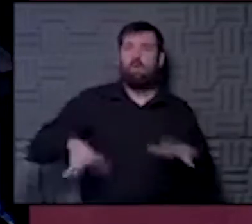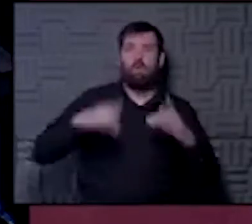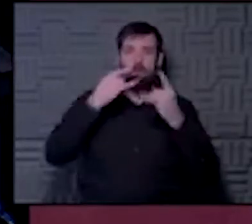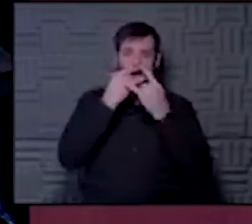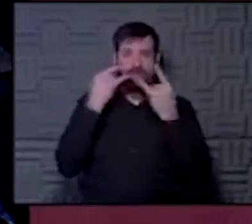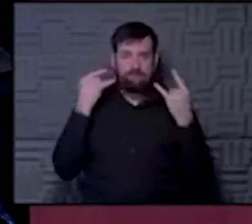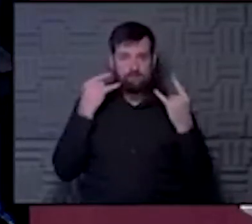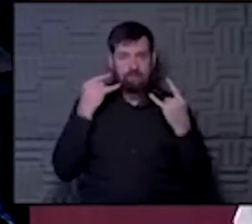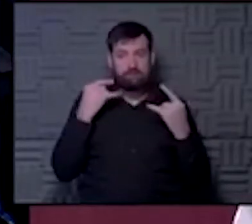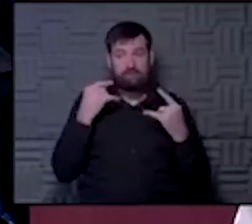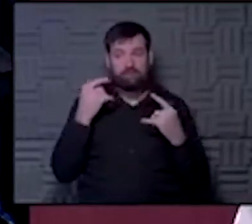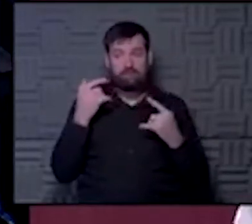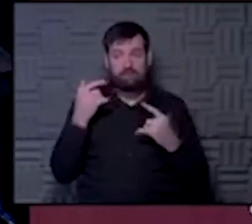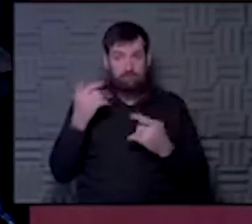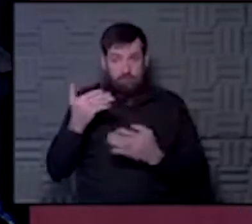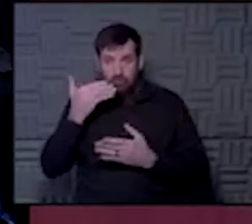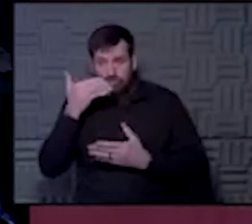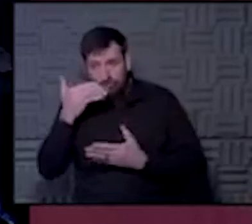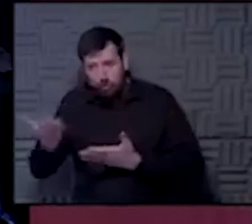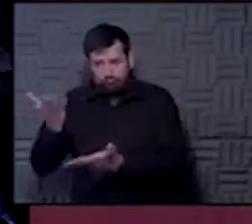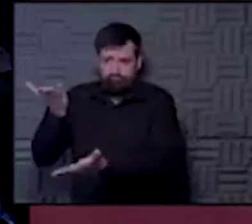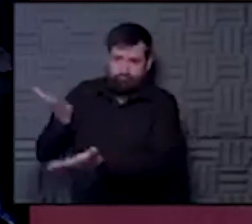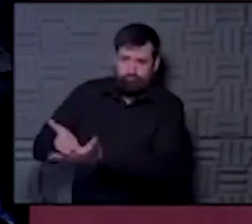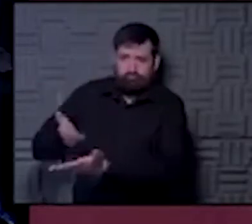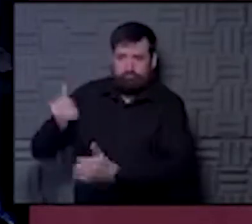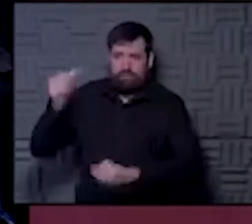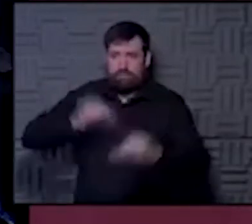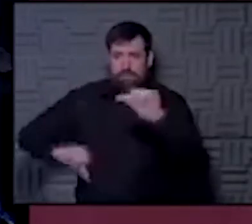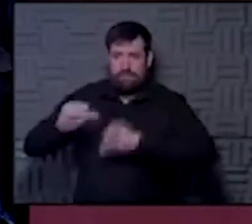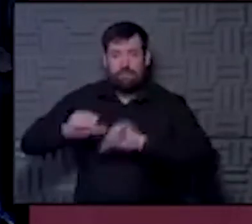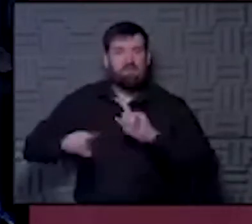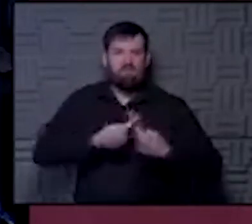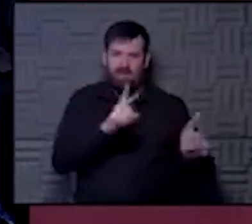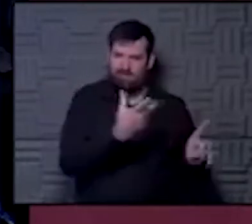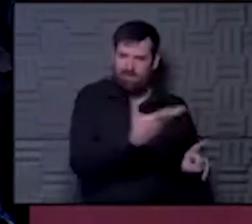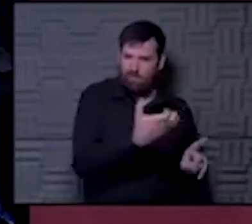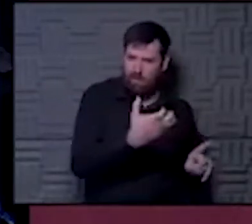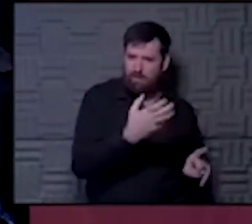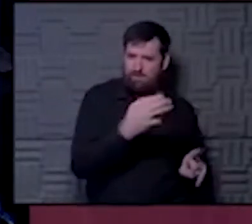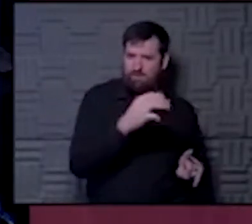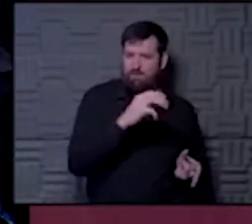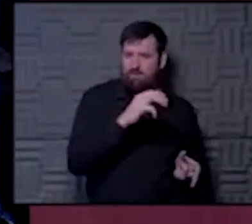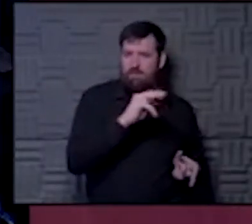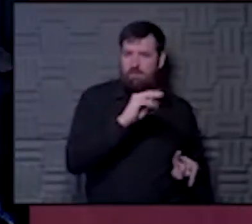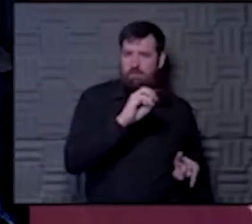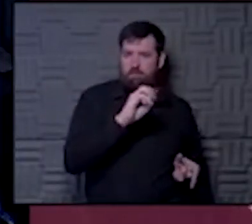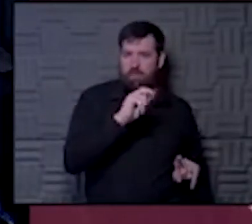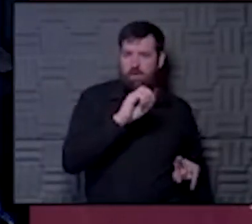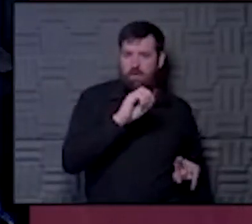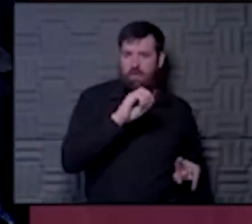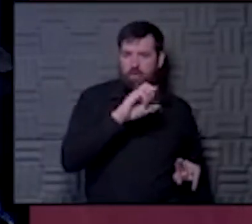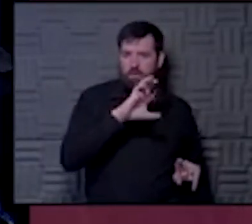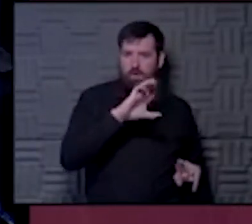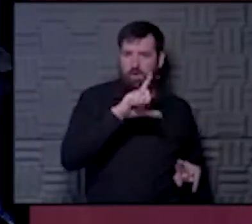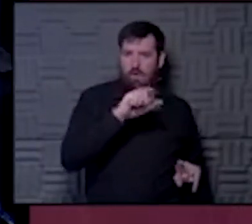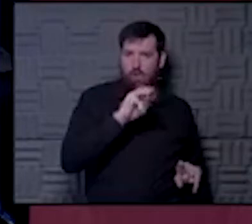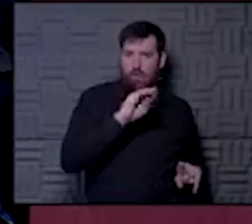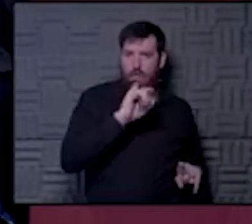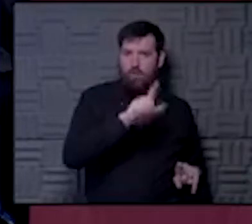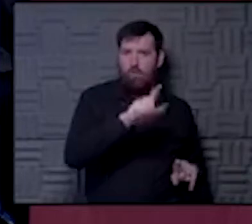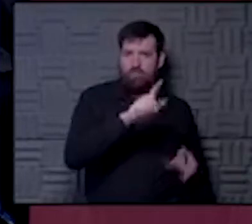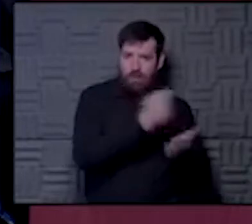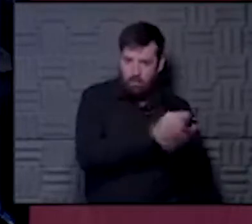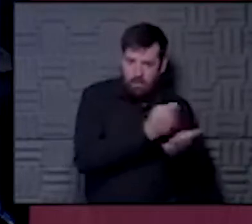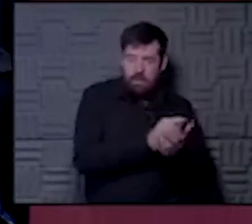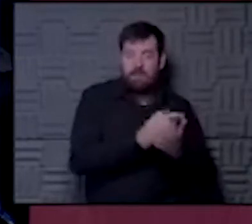even those there's good science, but they may want to take monoclonal antibody therapy, or they want to have hospitalizations and get the treatment